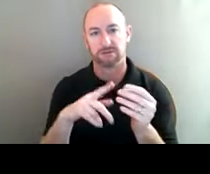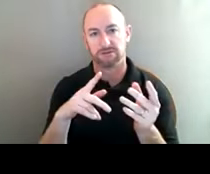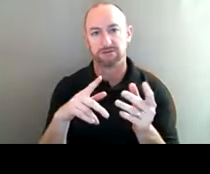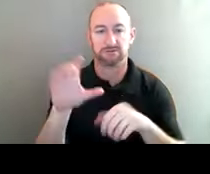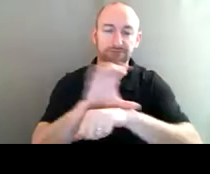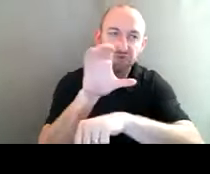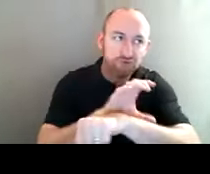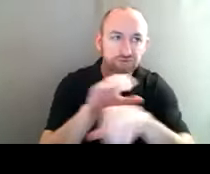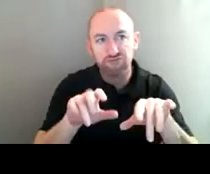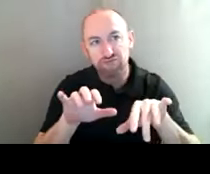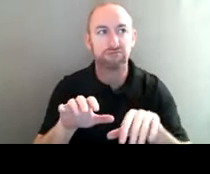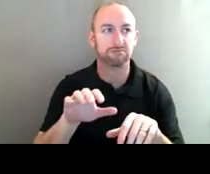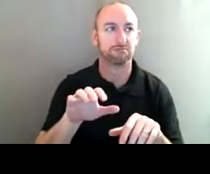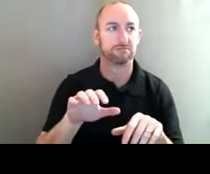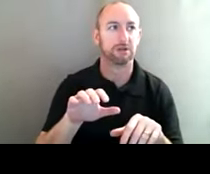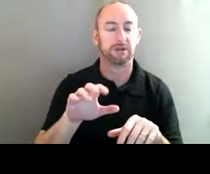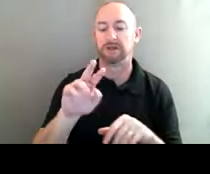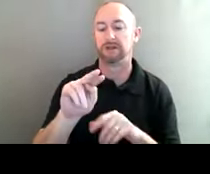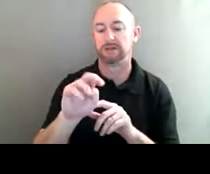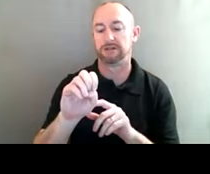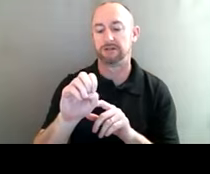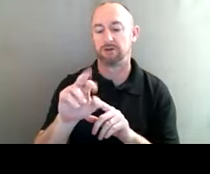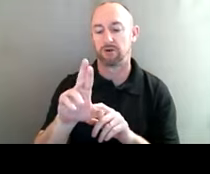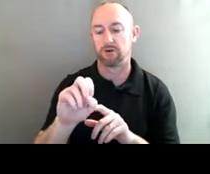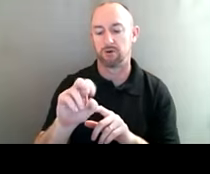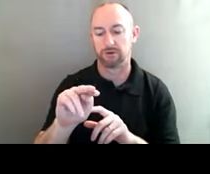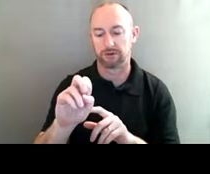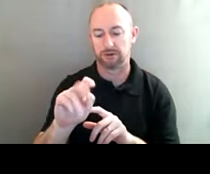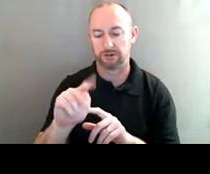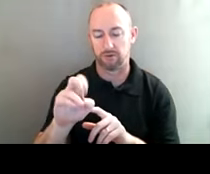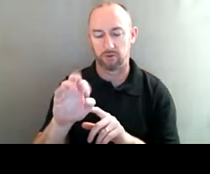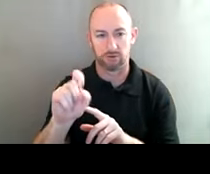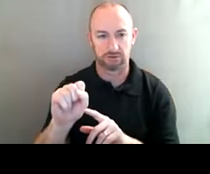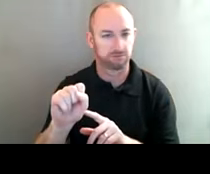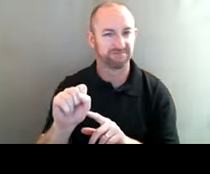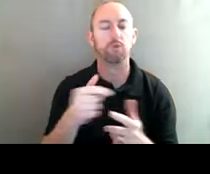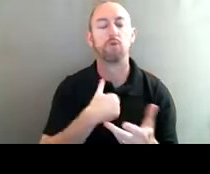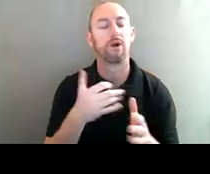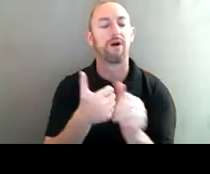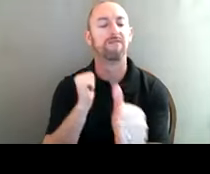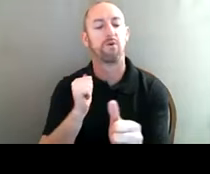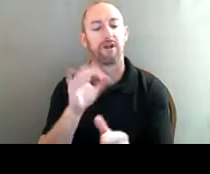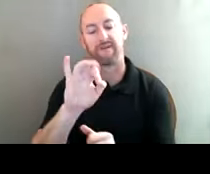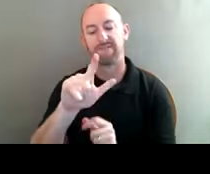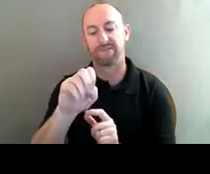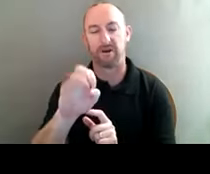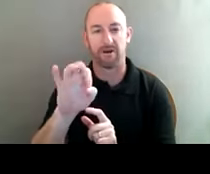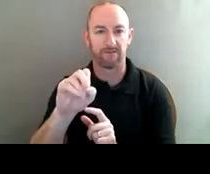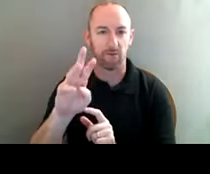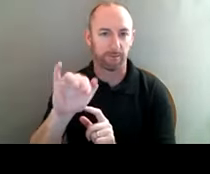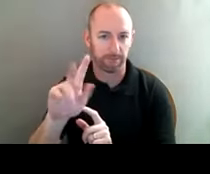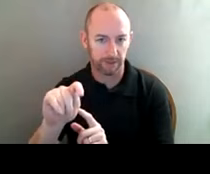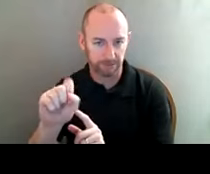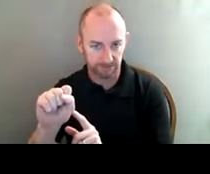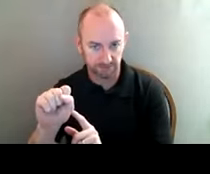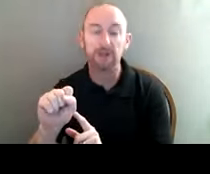computing and artificial neural networks. We really wanted to avoid the topic of things like file formats, because nothing will kill a party faster than a discussion of